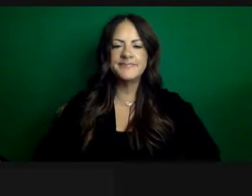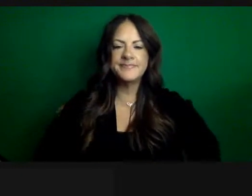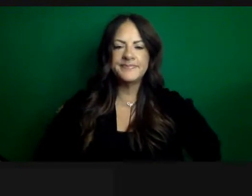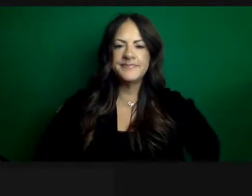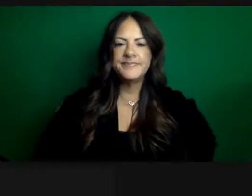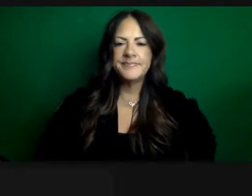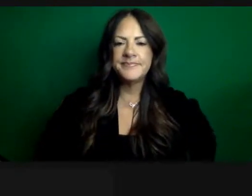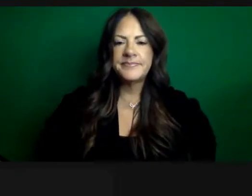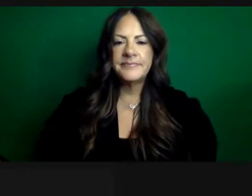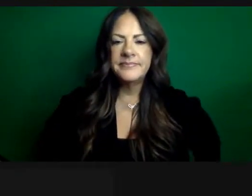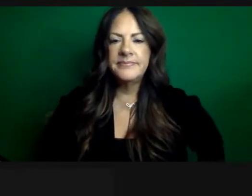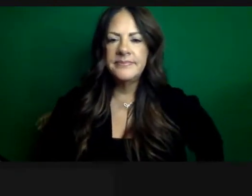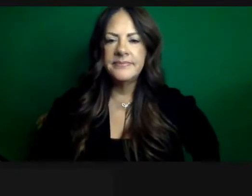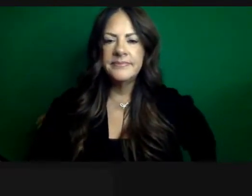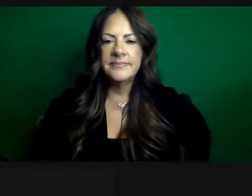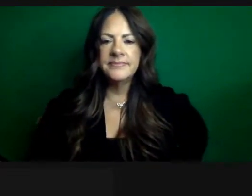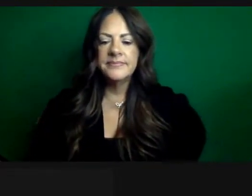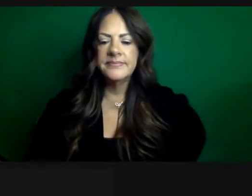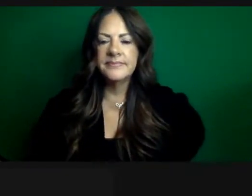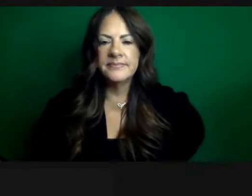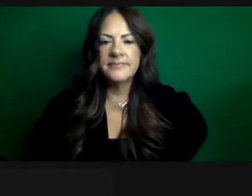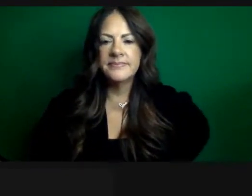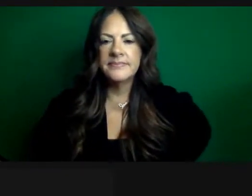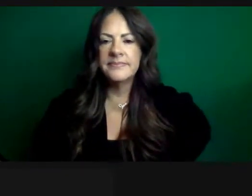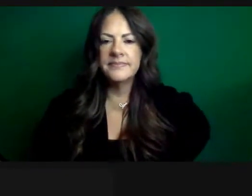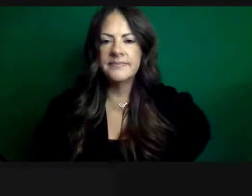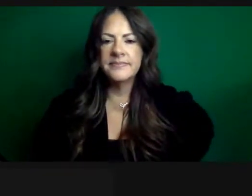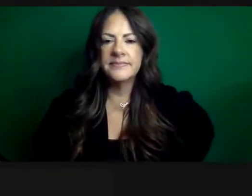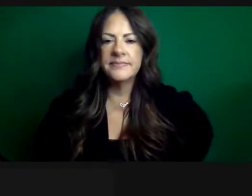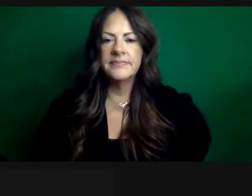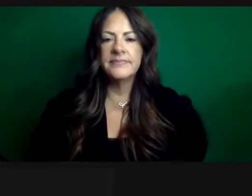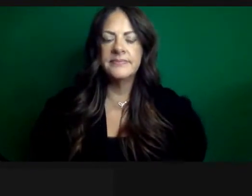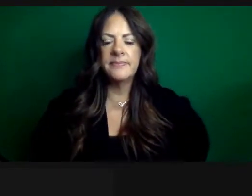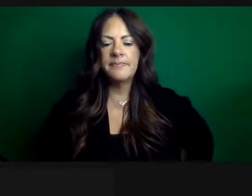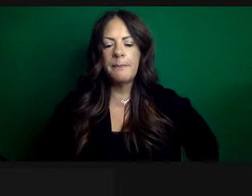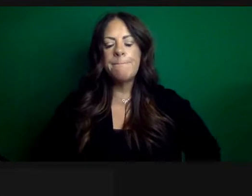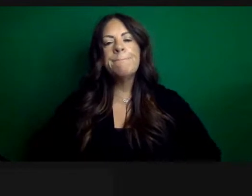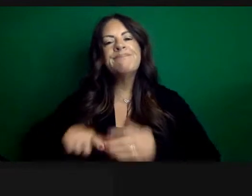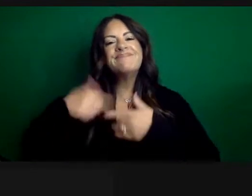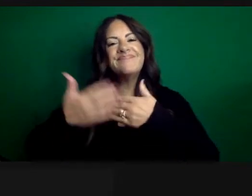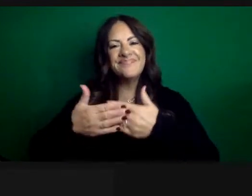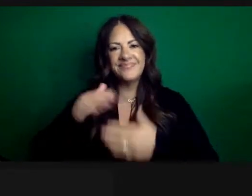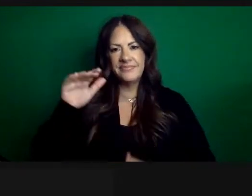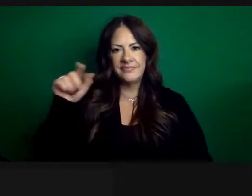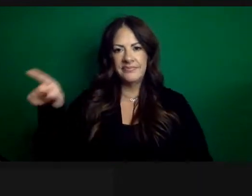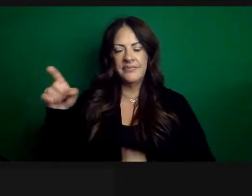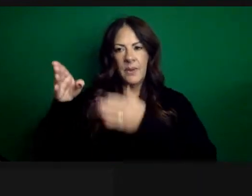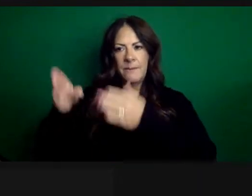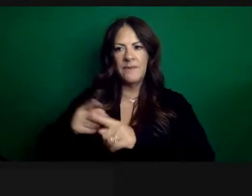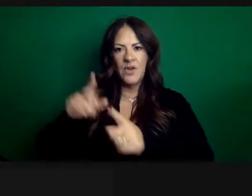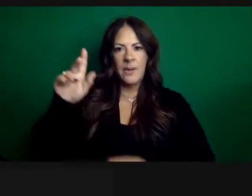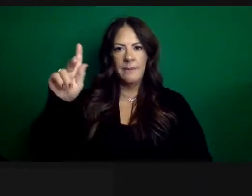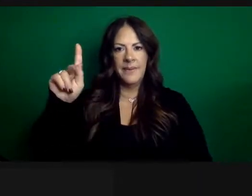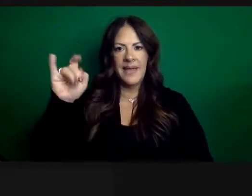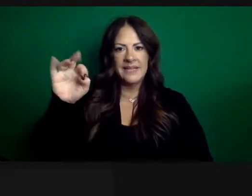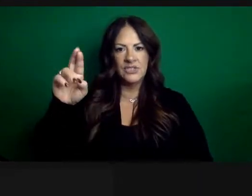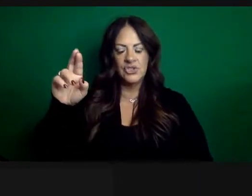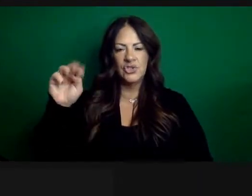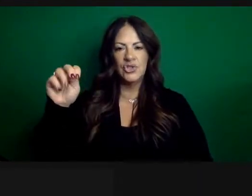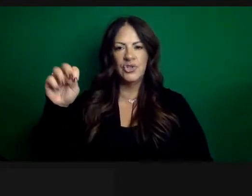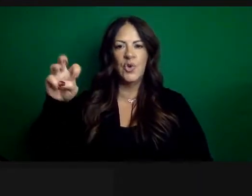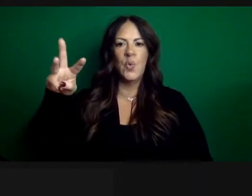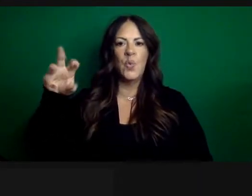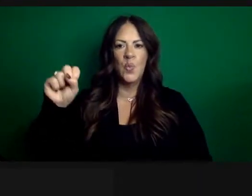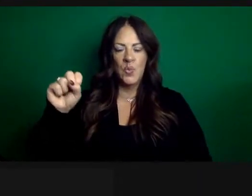Anna Berry Jester, Kaiser Health News. Hi, Secretary Ghaly. Thanks for your time.